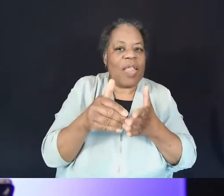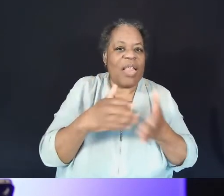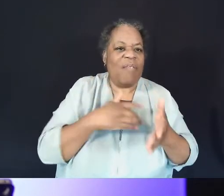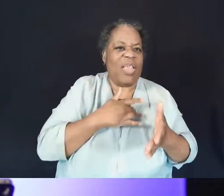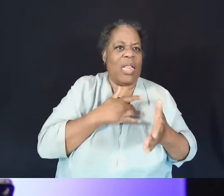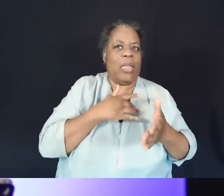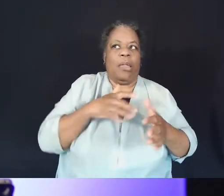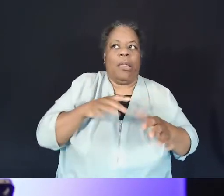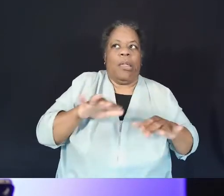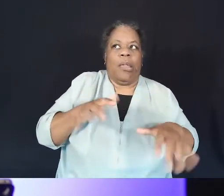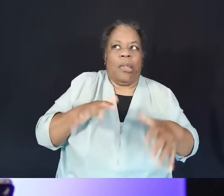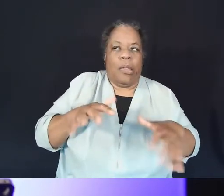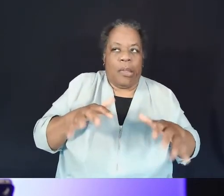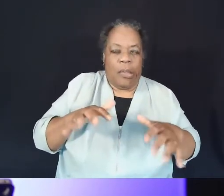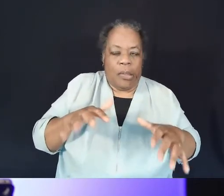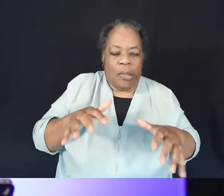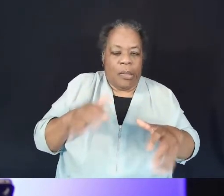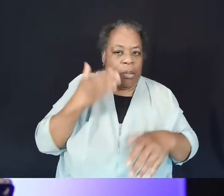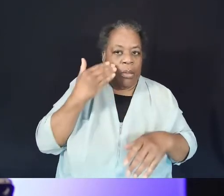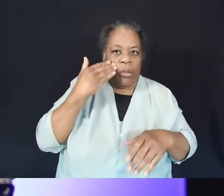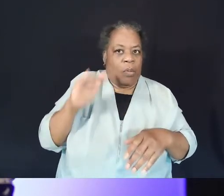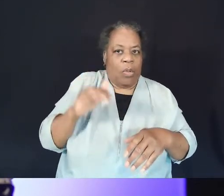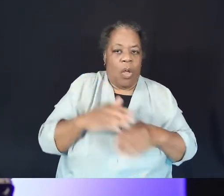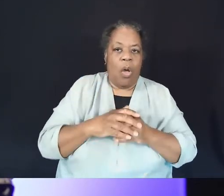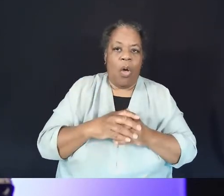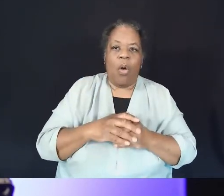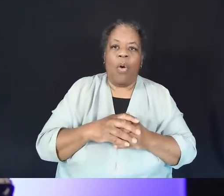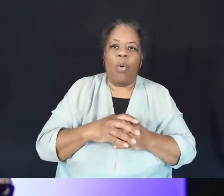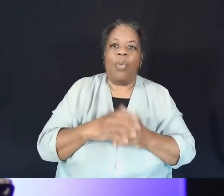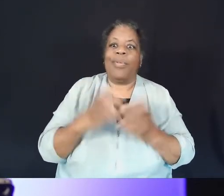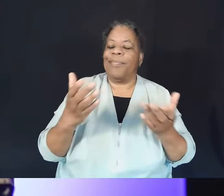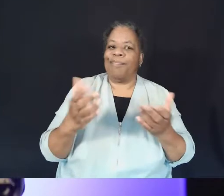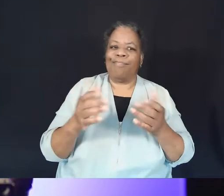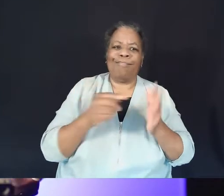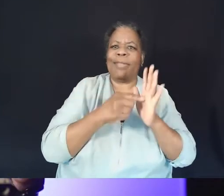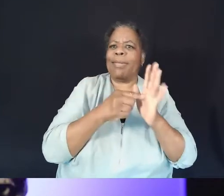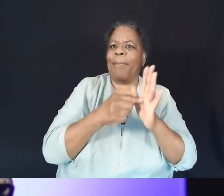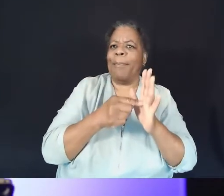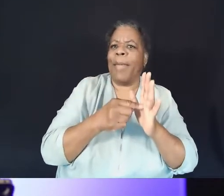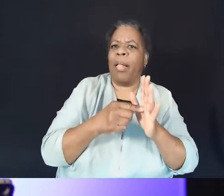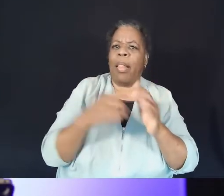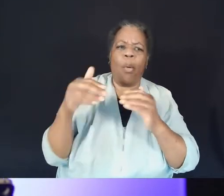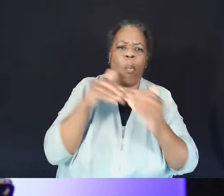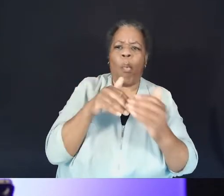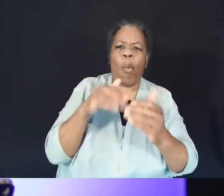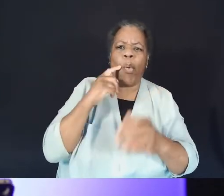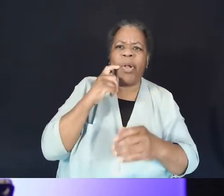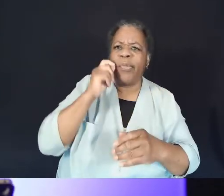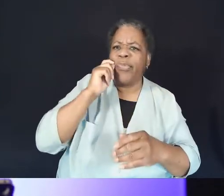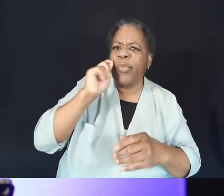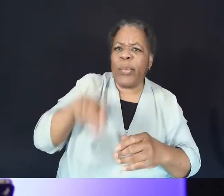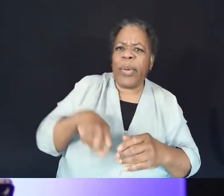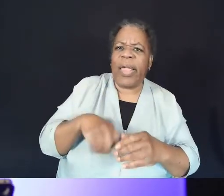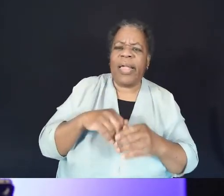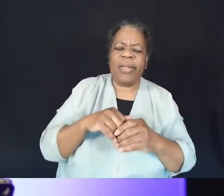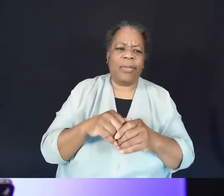us. War in the Ukraine, a polluted and suffering planet, economic